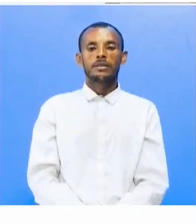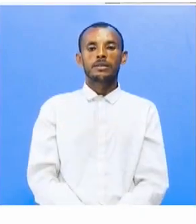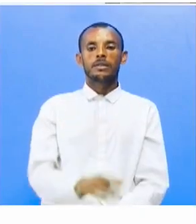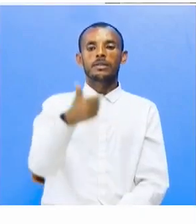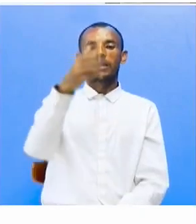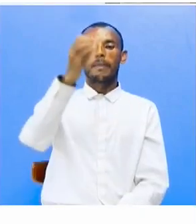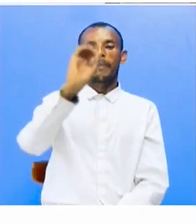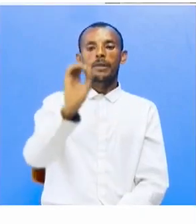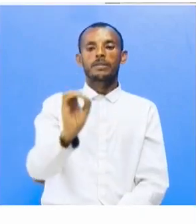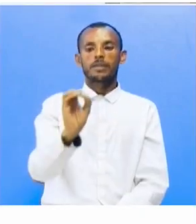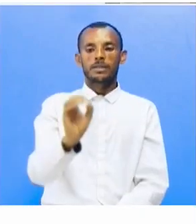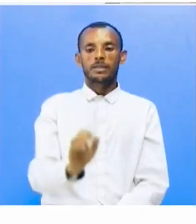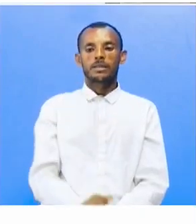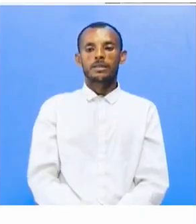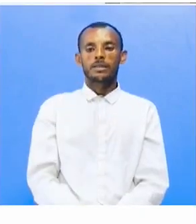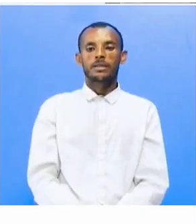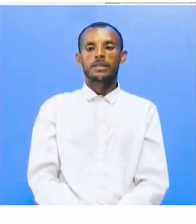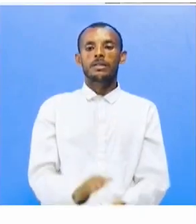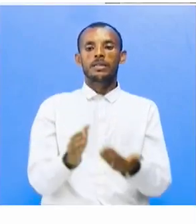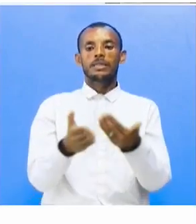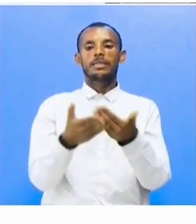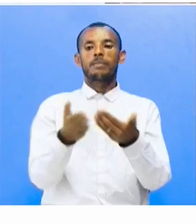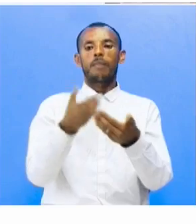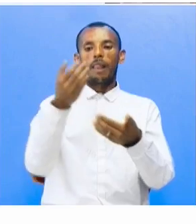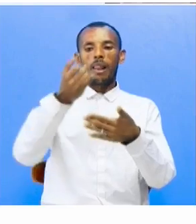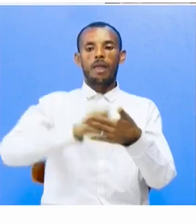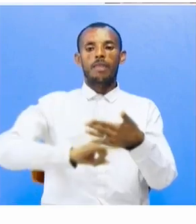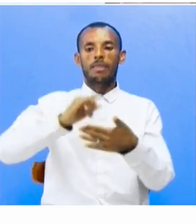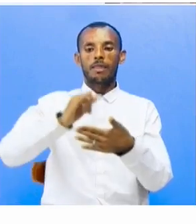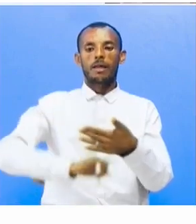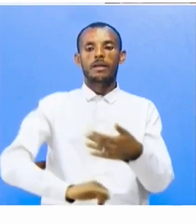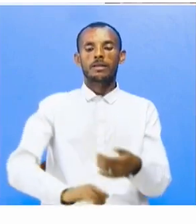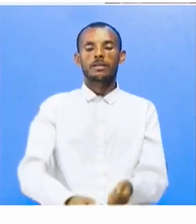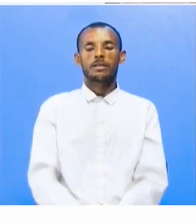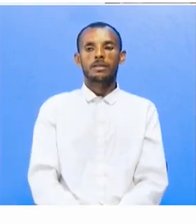10% simple interest.